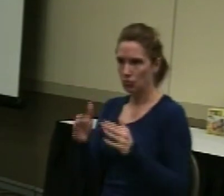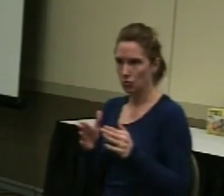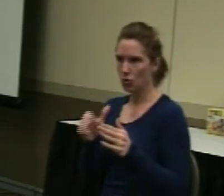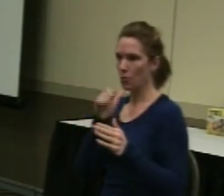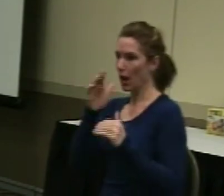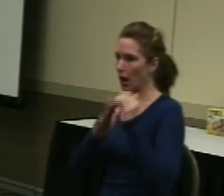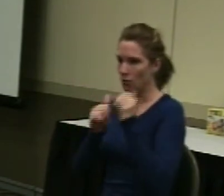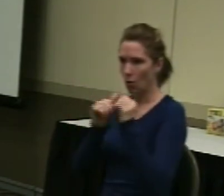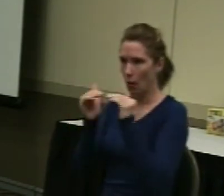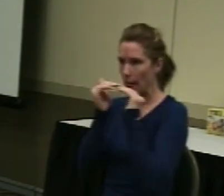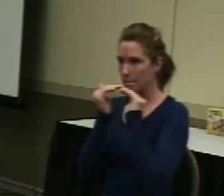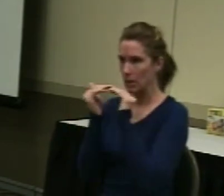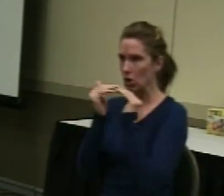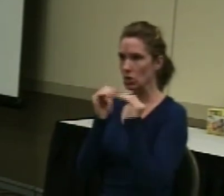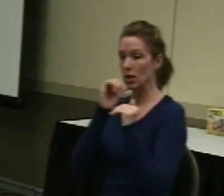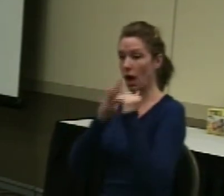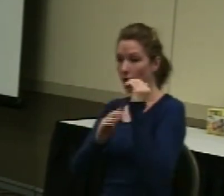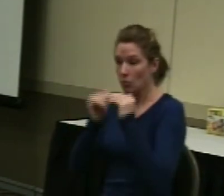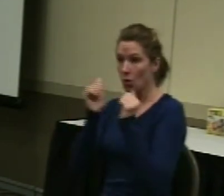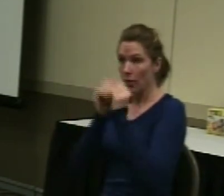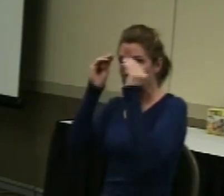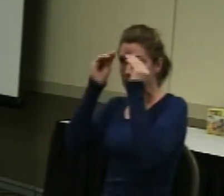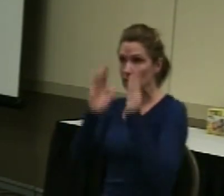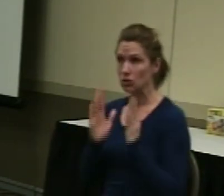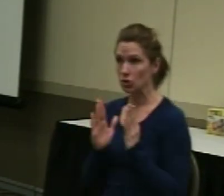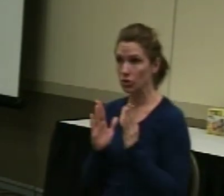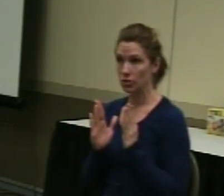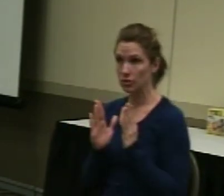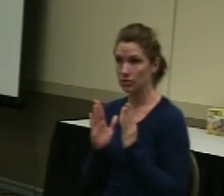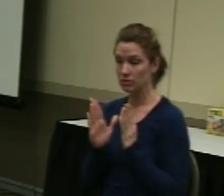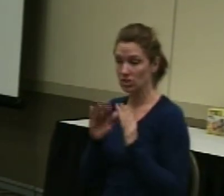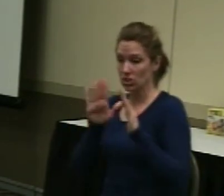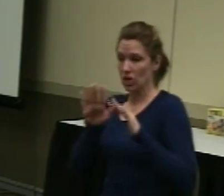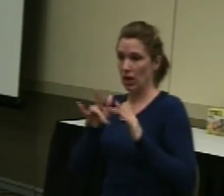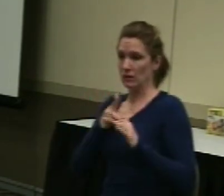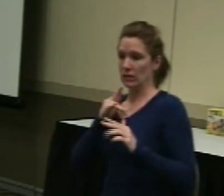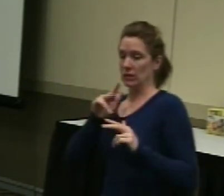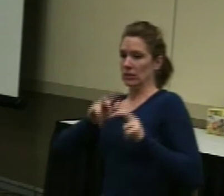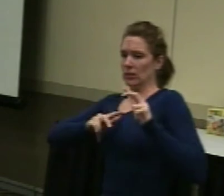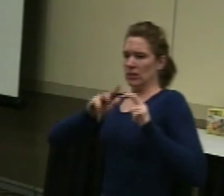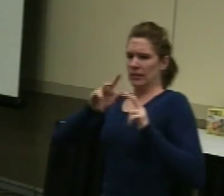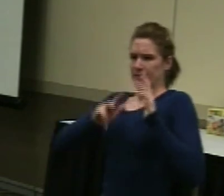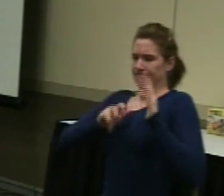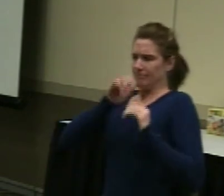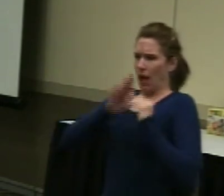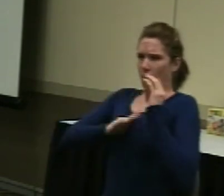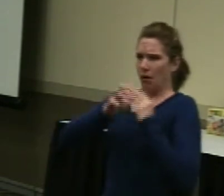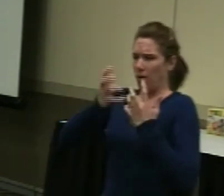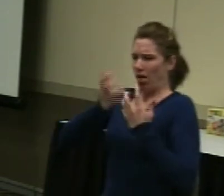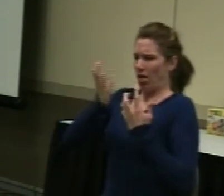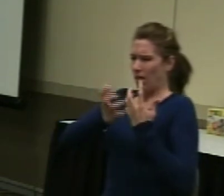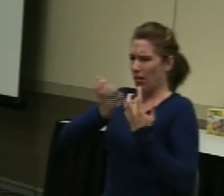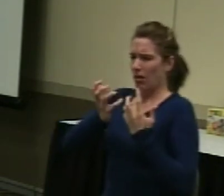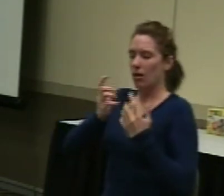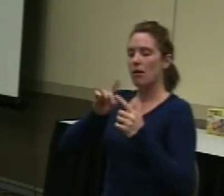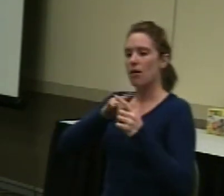peers, is not comfortable with the teacher, you know, you're going to be getting that message, and it's